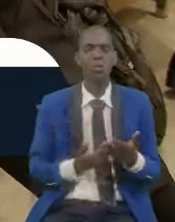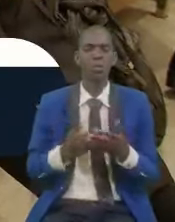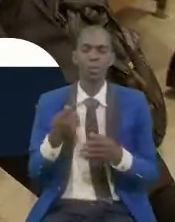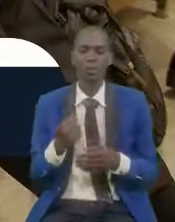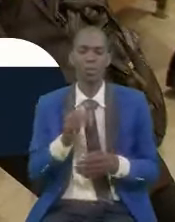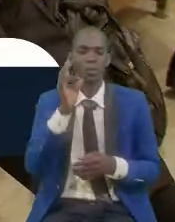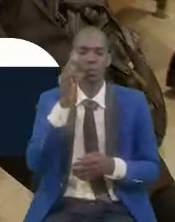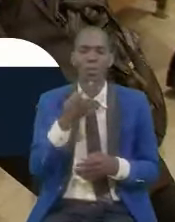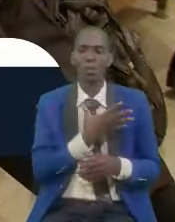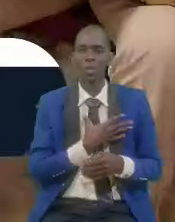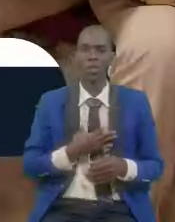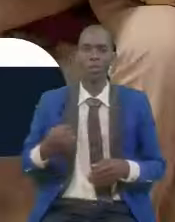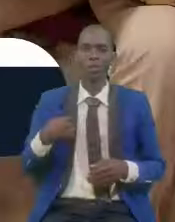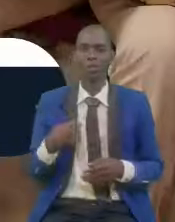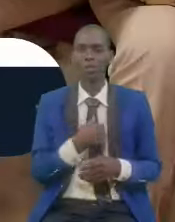and